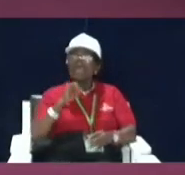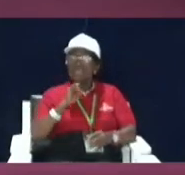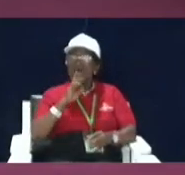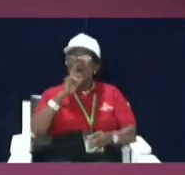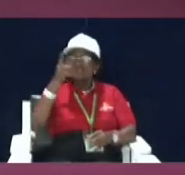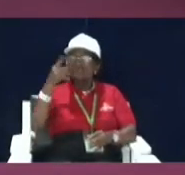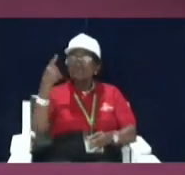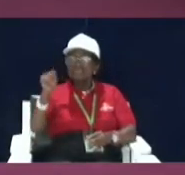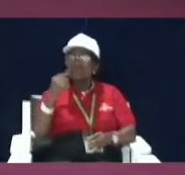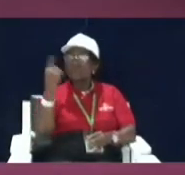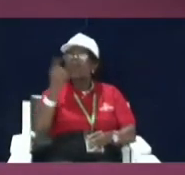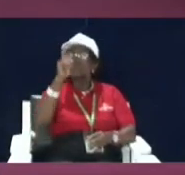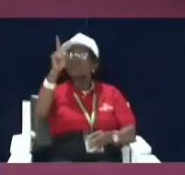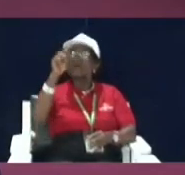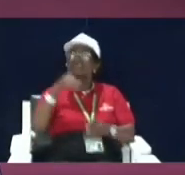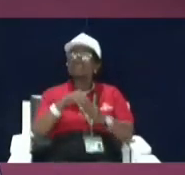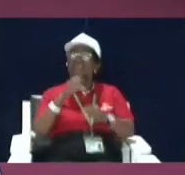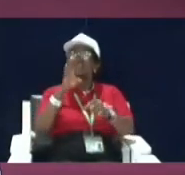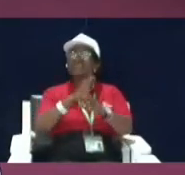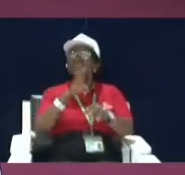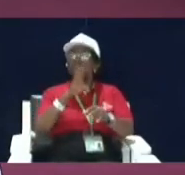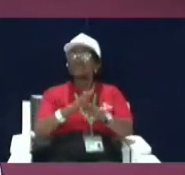Be God's partner.